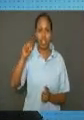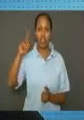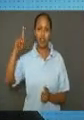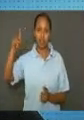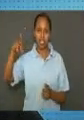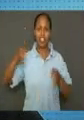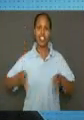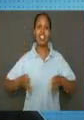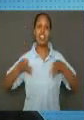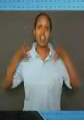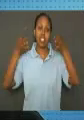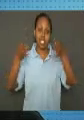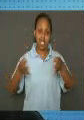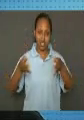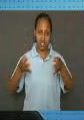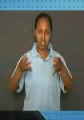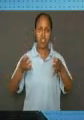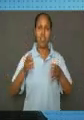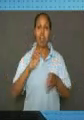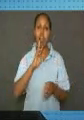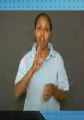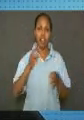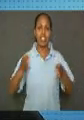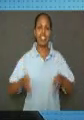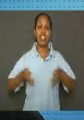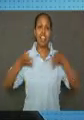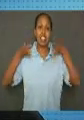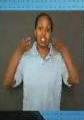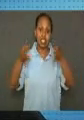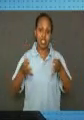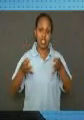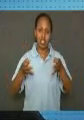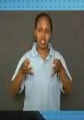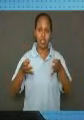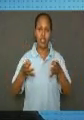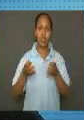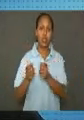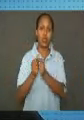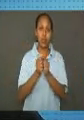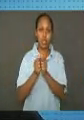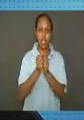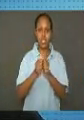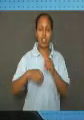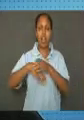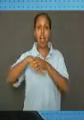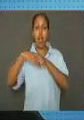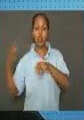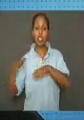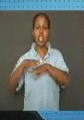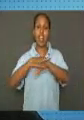PNP transistors are transistors with outer